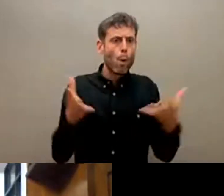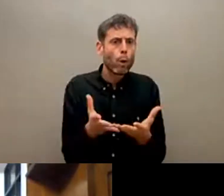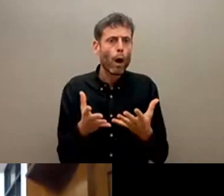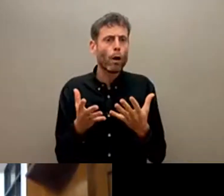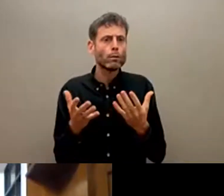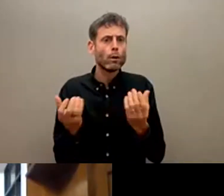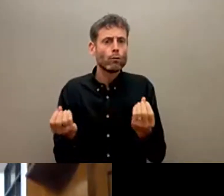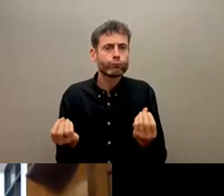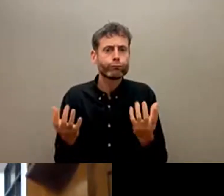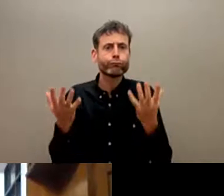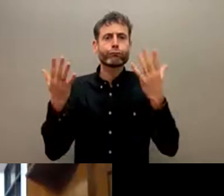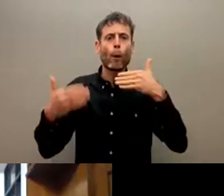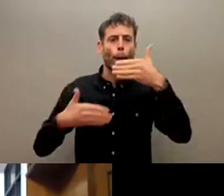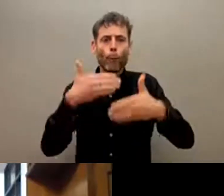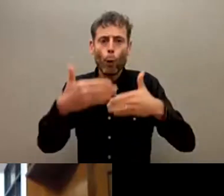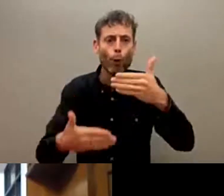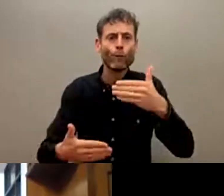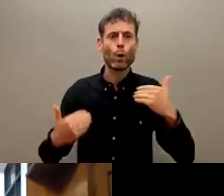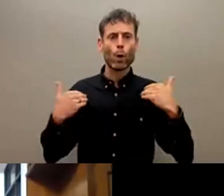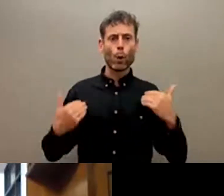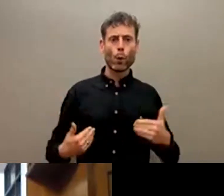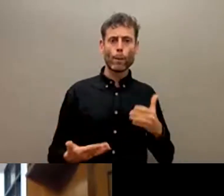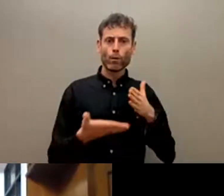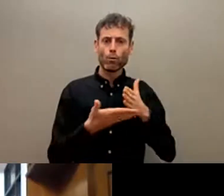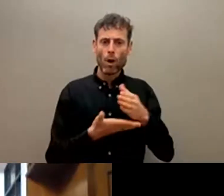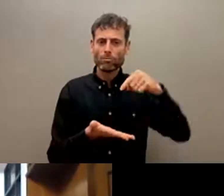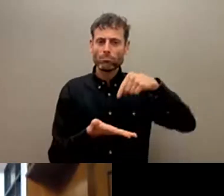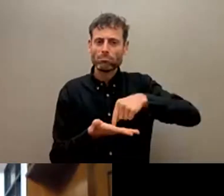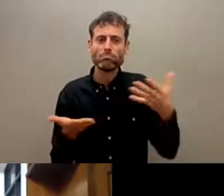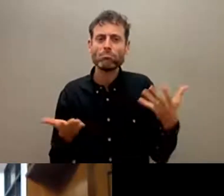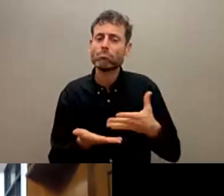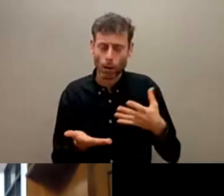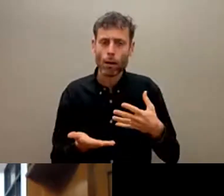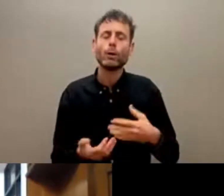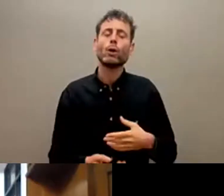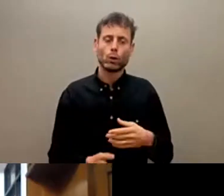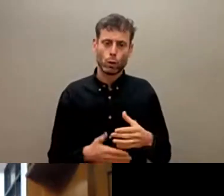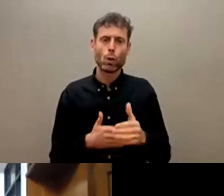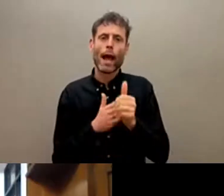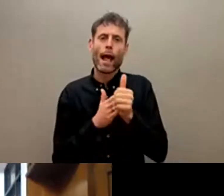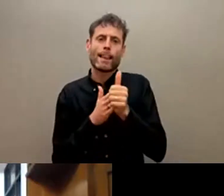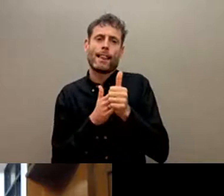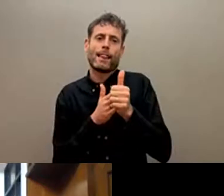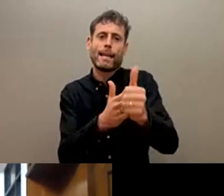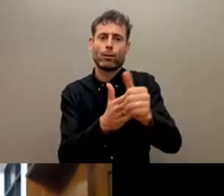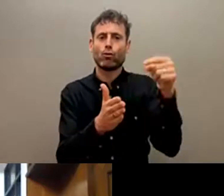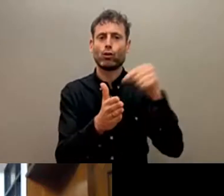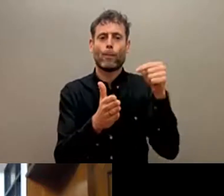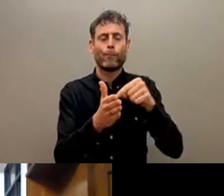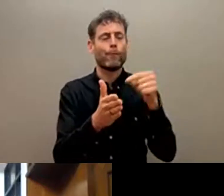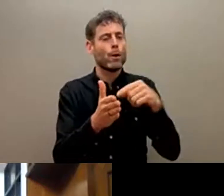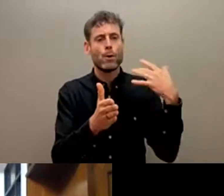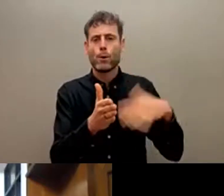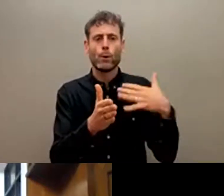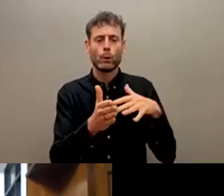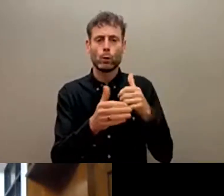rights instrument. It is very, very important. So the knowledge, expertise, and the knowledge enhancement is a